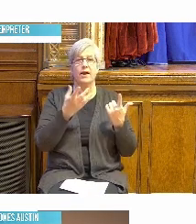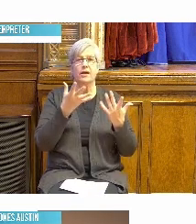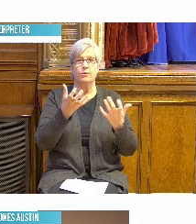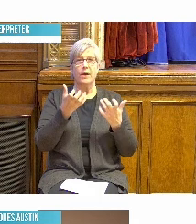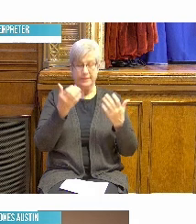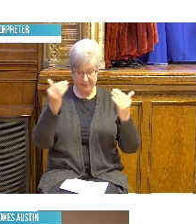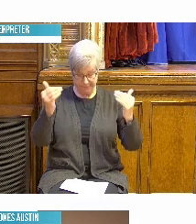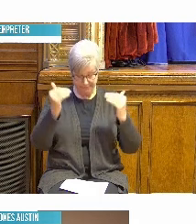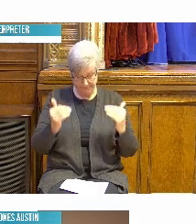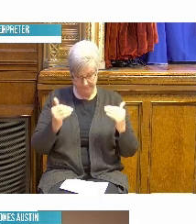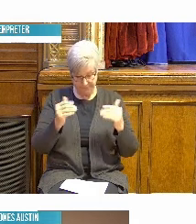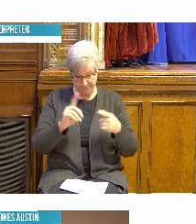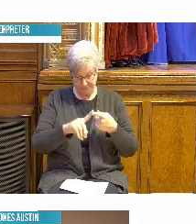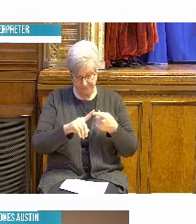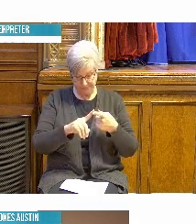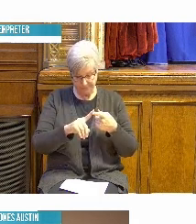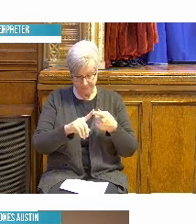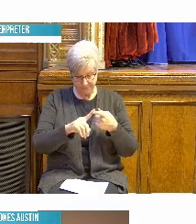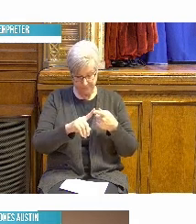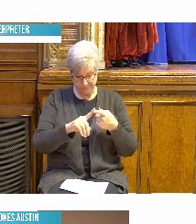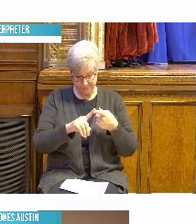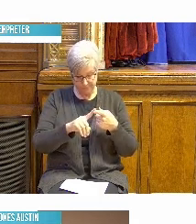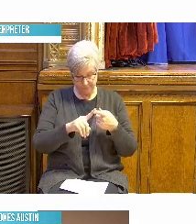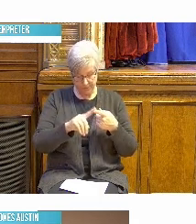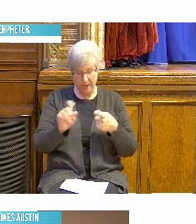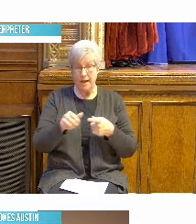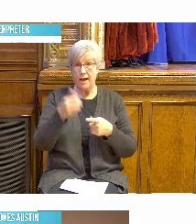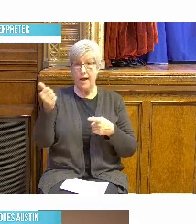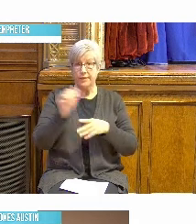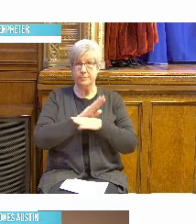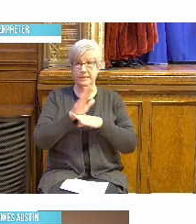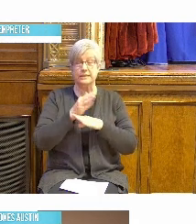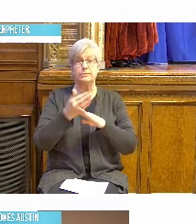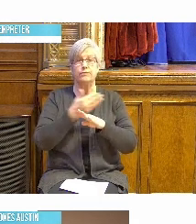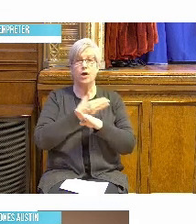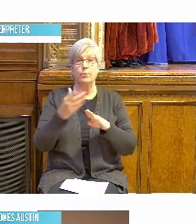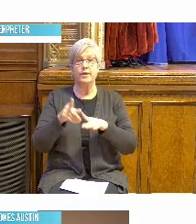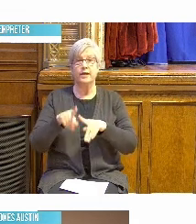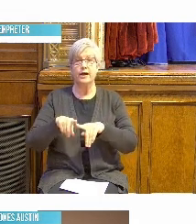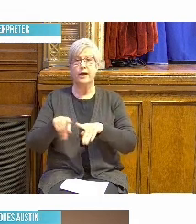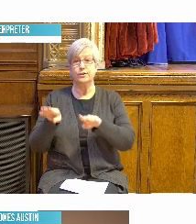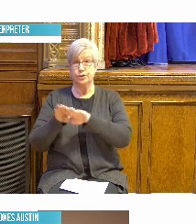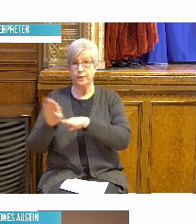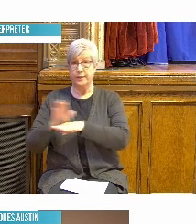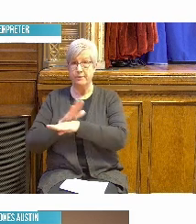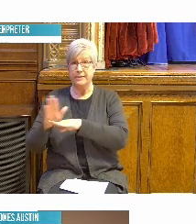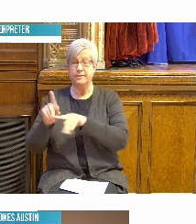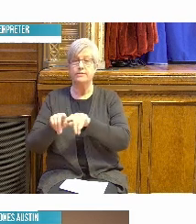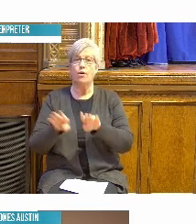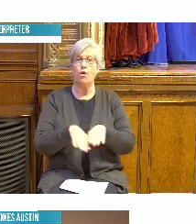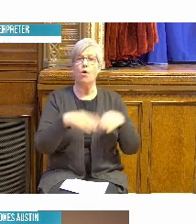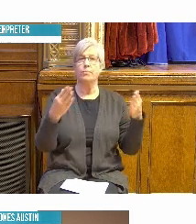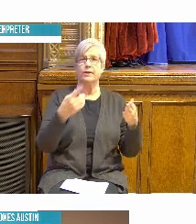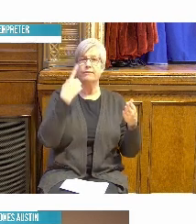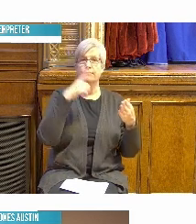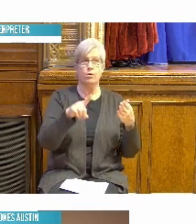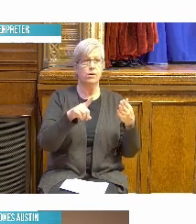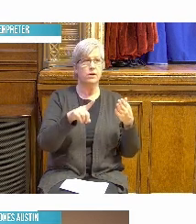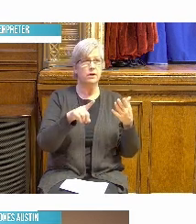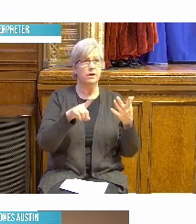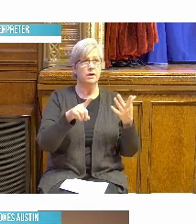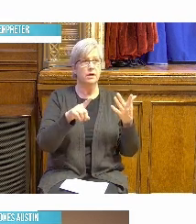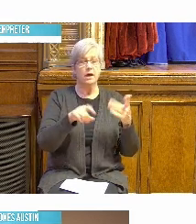to move to the next section of other business before we prepare to adjourn and open the floor for additional